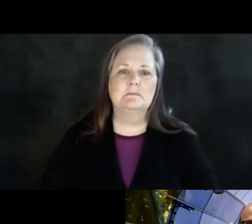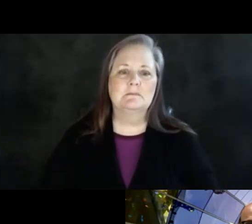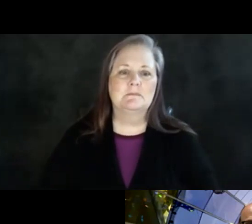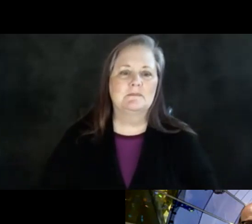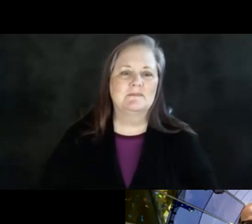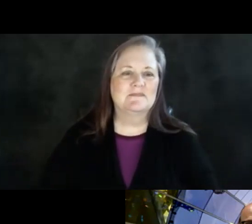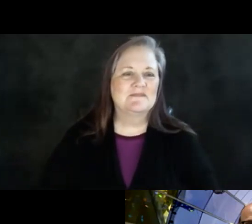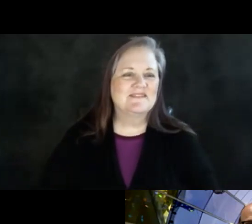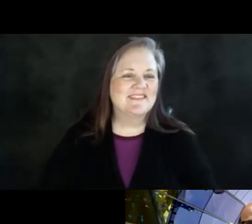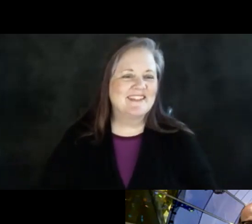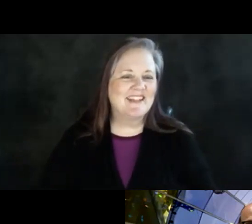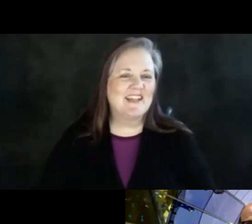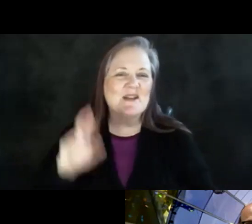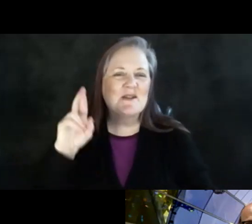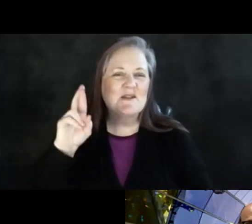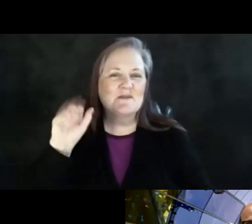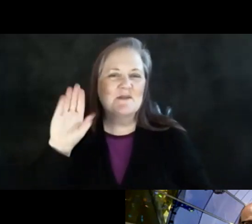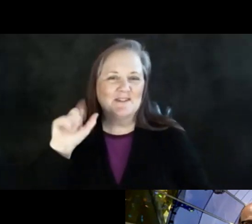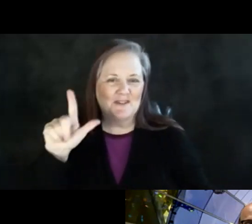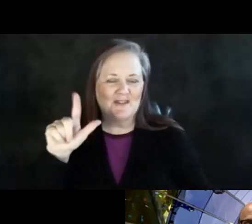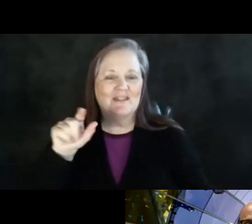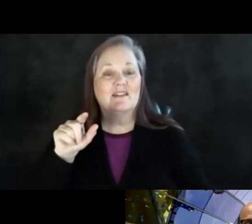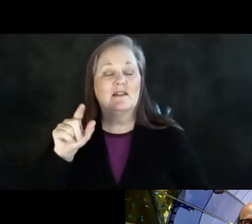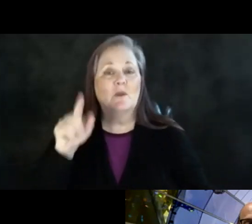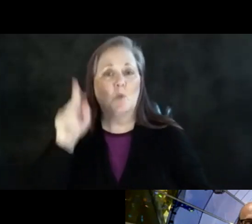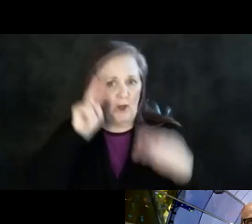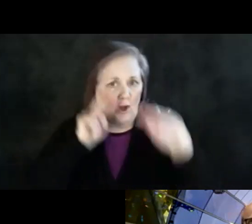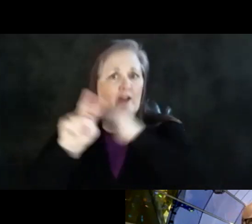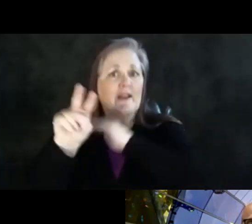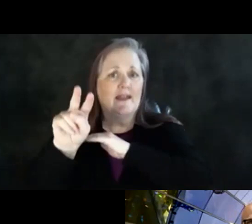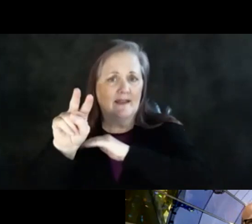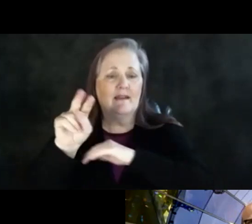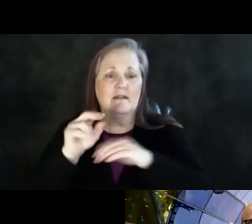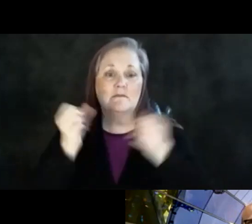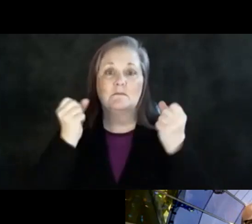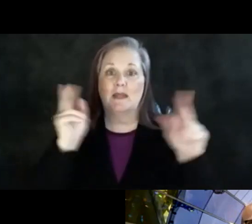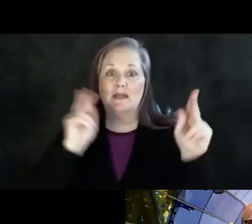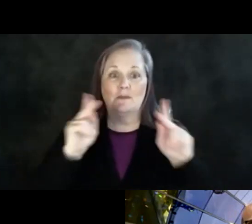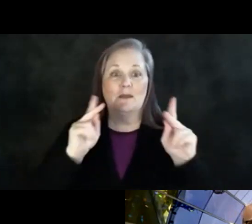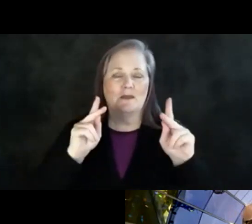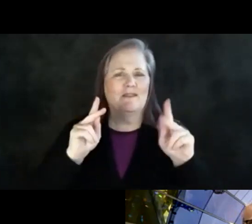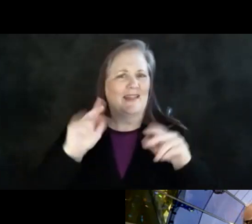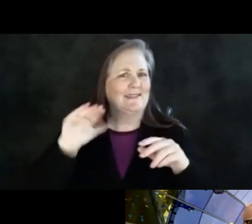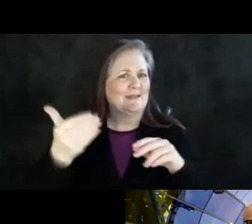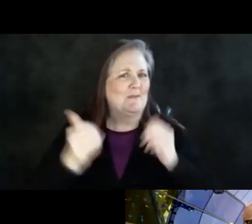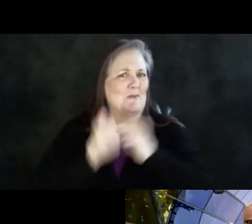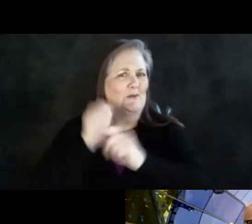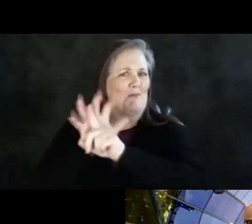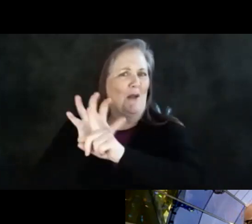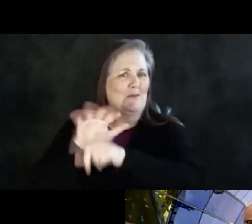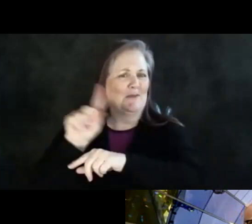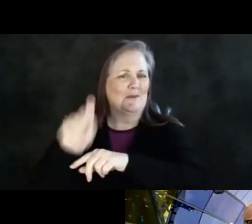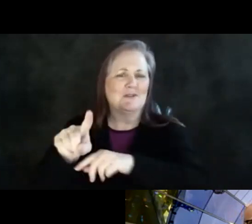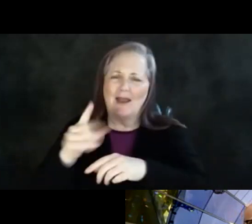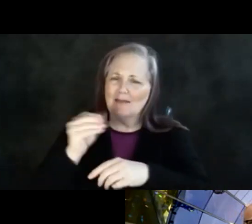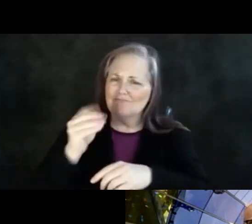Rachel, do you want to take that one? Sure. Yeah, so we're looking ahead to that. I think a lot of people are, that seems to be the most popular question, and